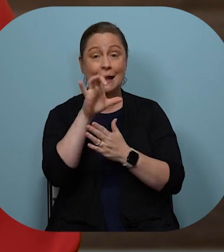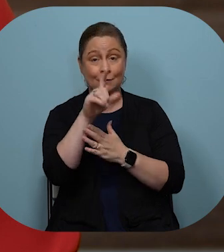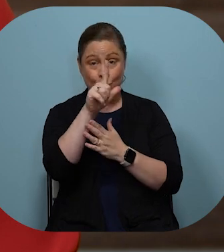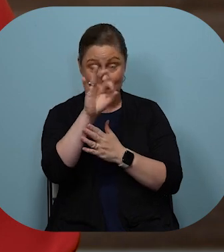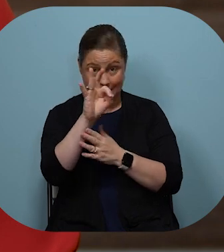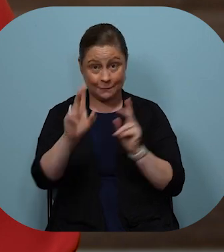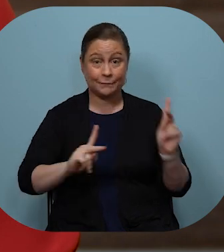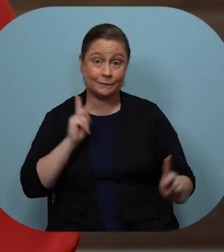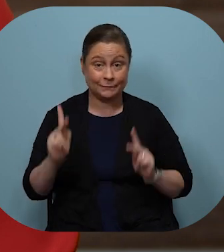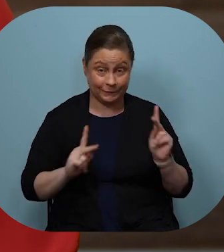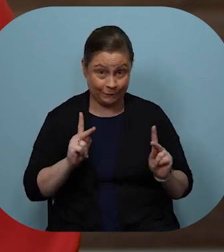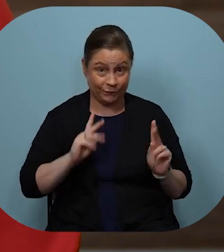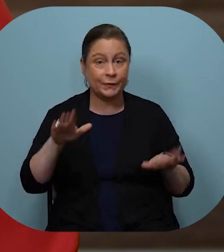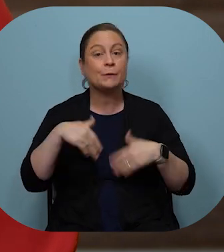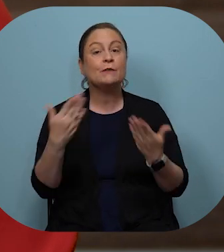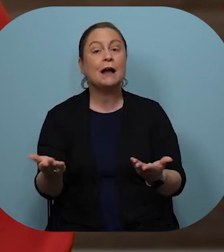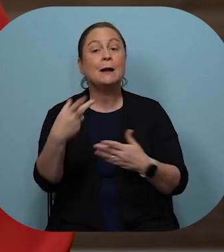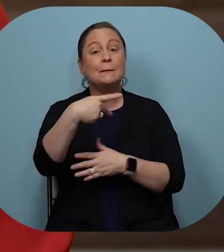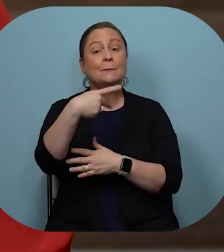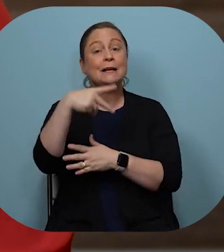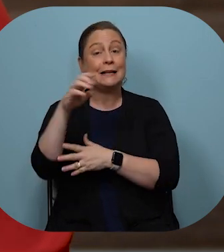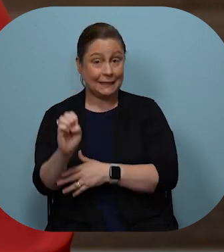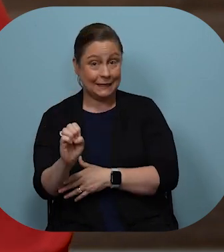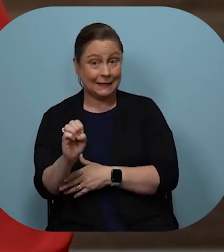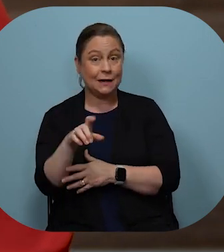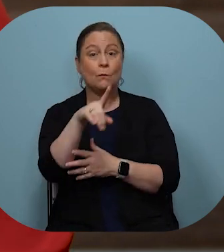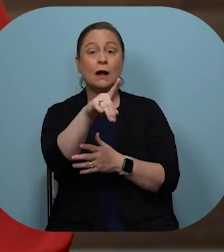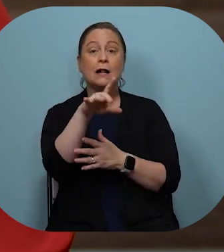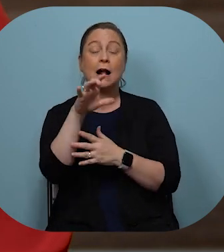2,829 individuals, provided PPE to